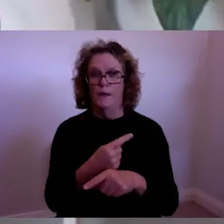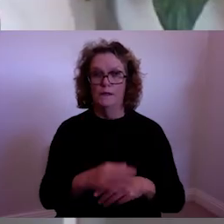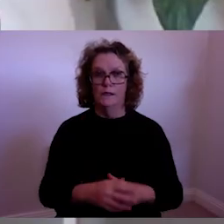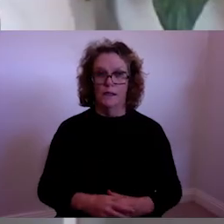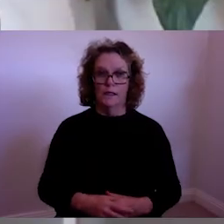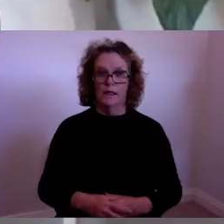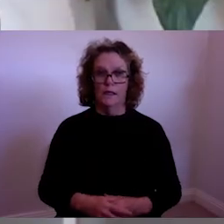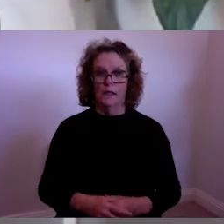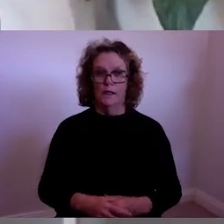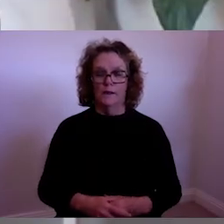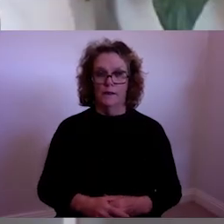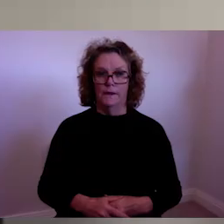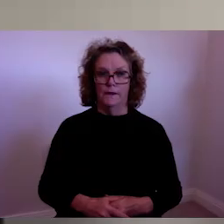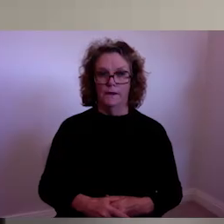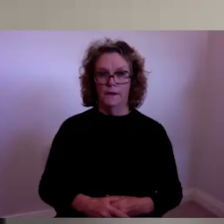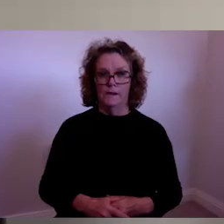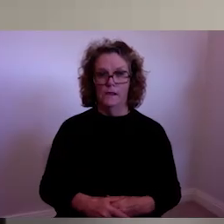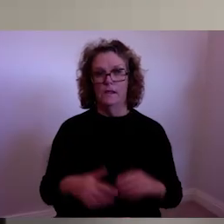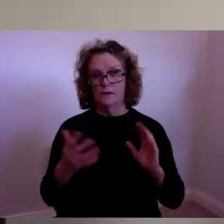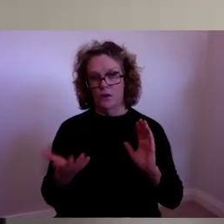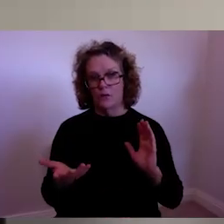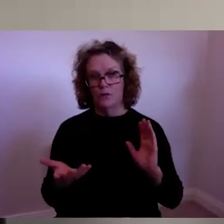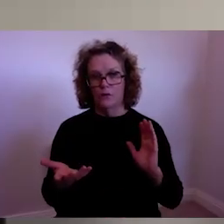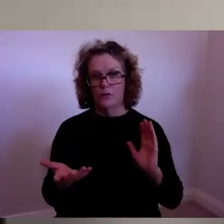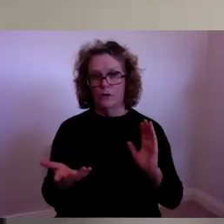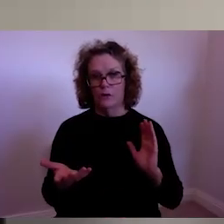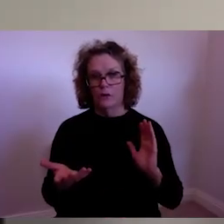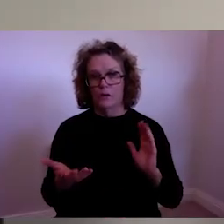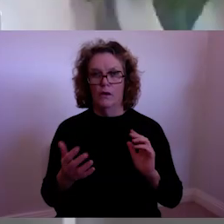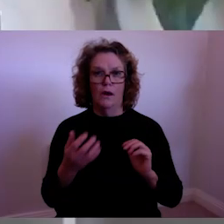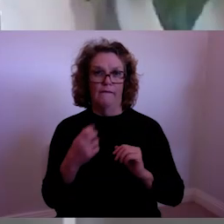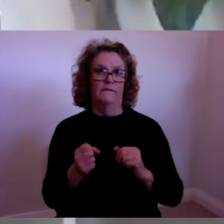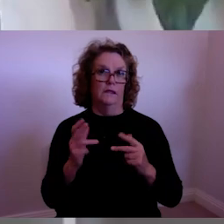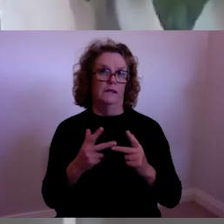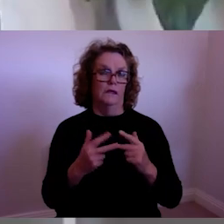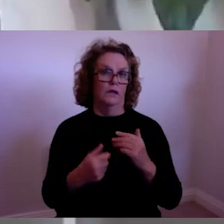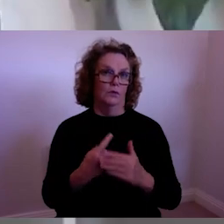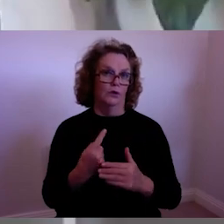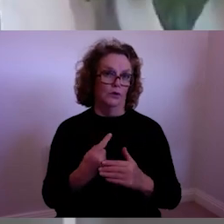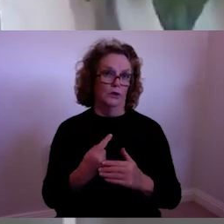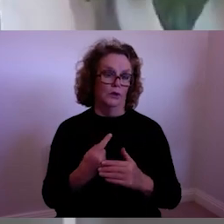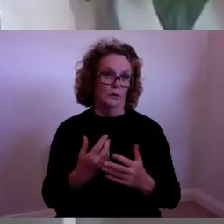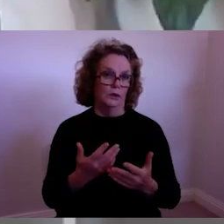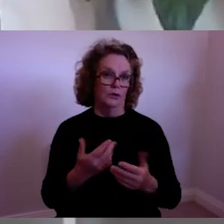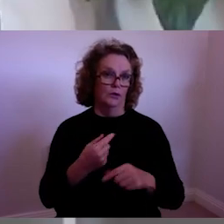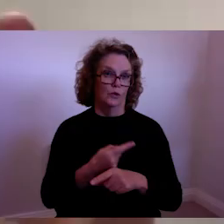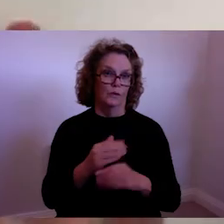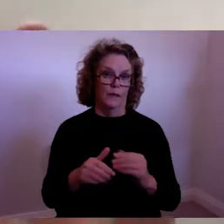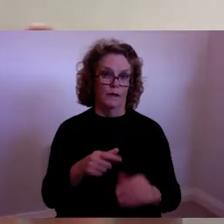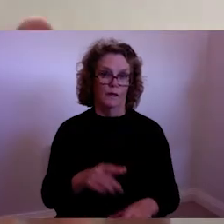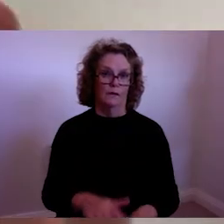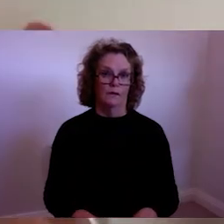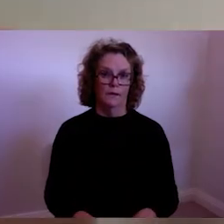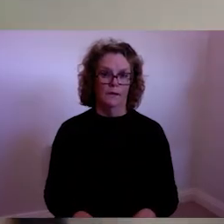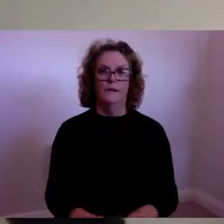So, yeah, so having that opportunity would be amazing. Yeah, so you've talked about